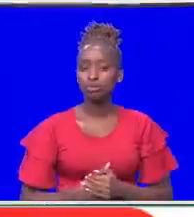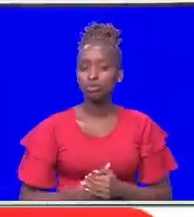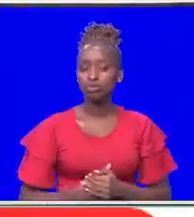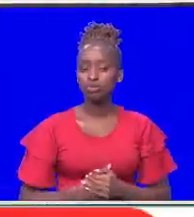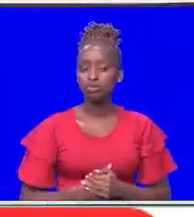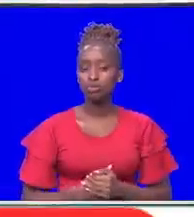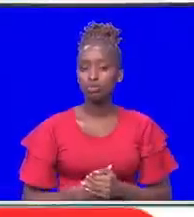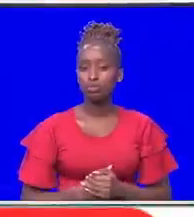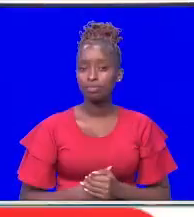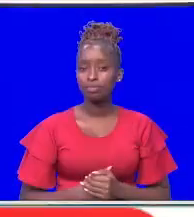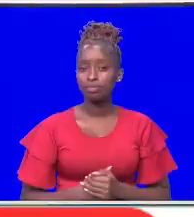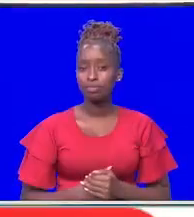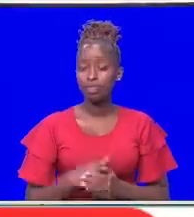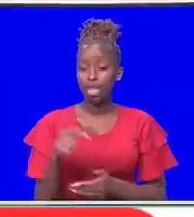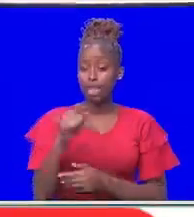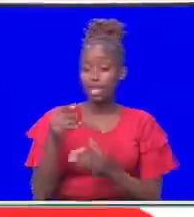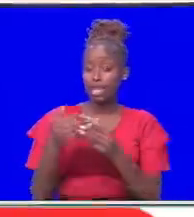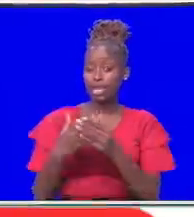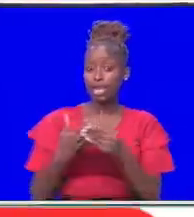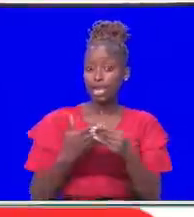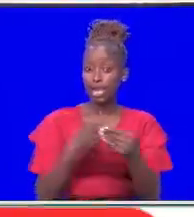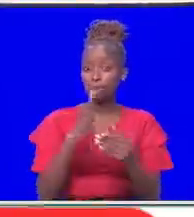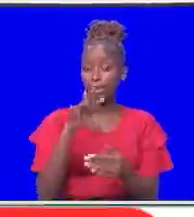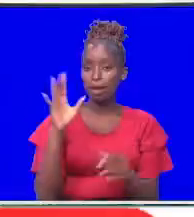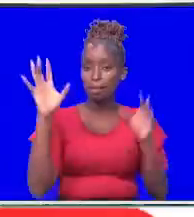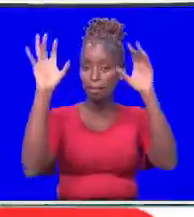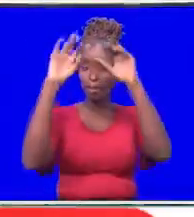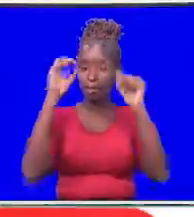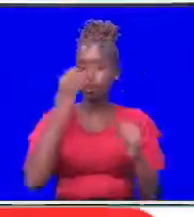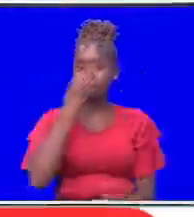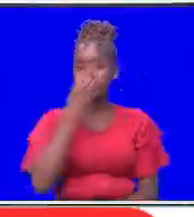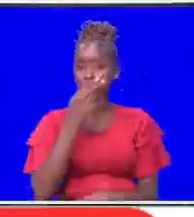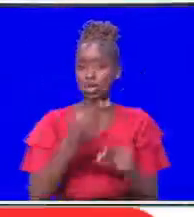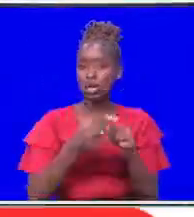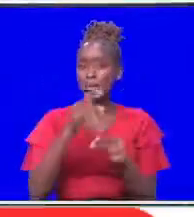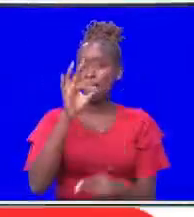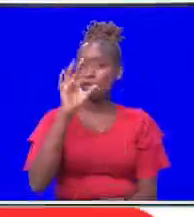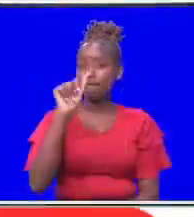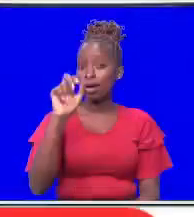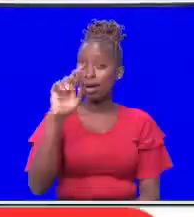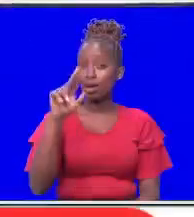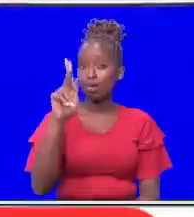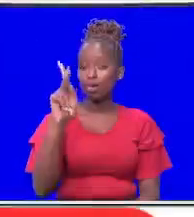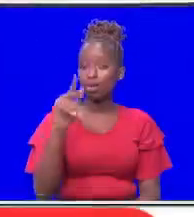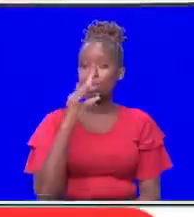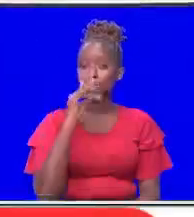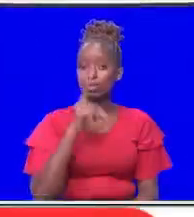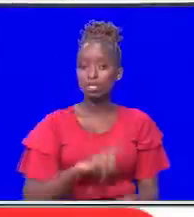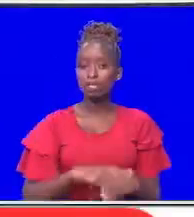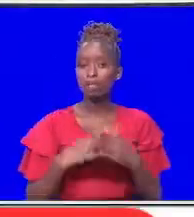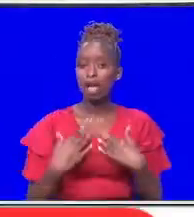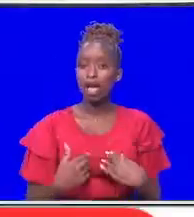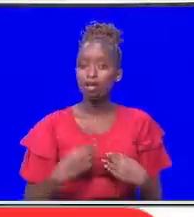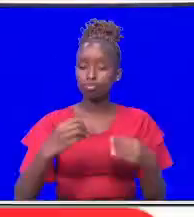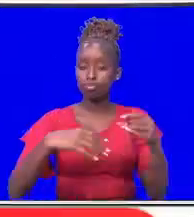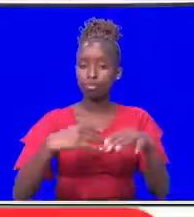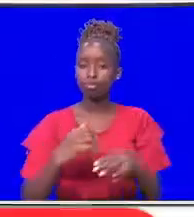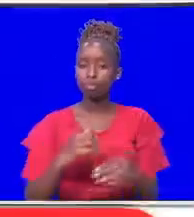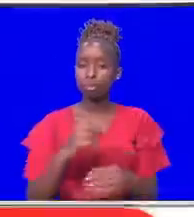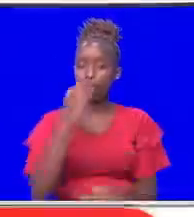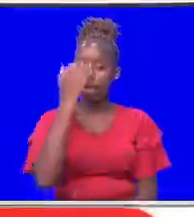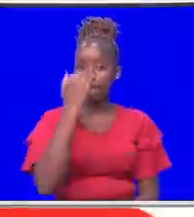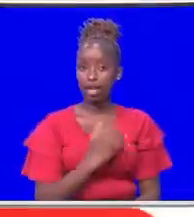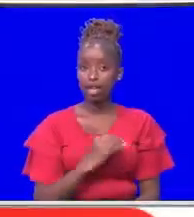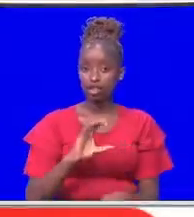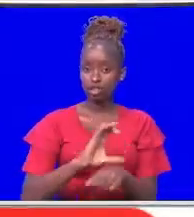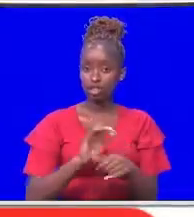The leaders, led by President William Ruto's aide Farouk Kibet, spoke during a fundraiser for Chelelemuk Catholic Church in Teso